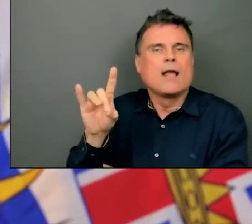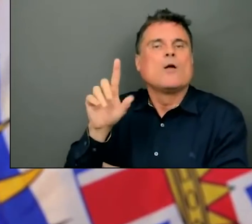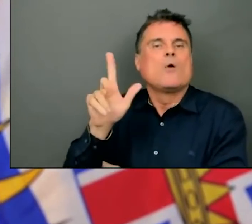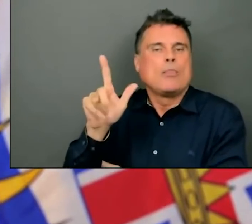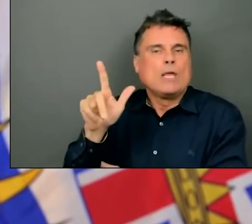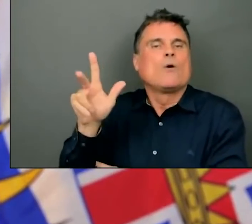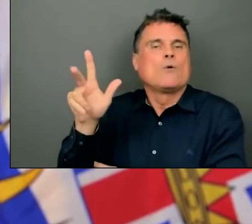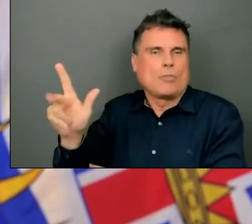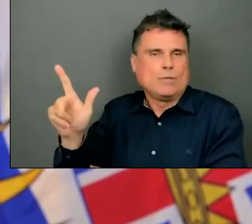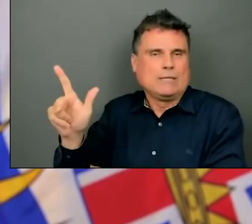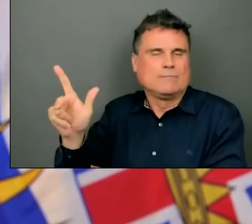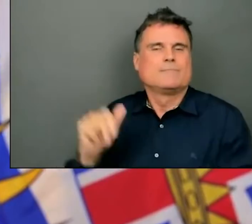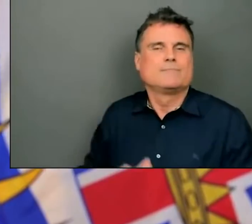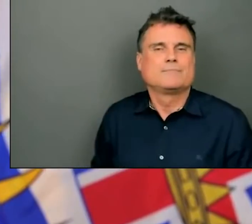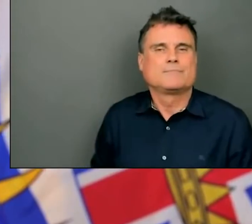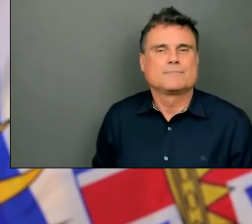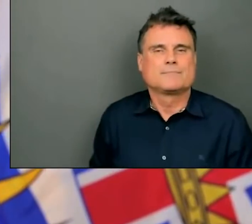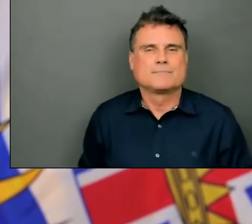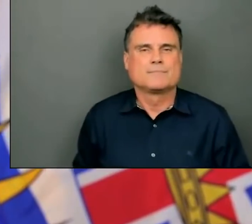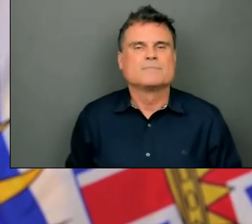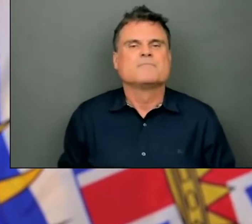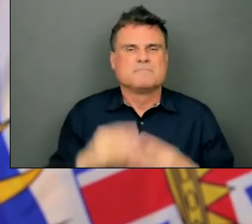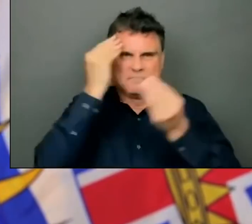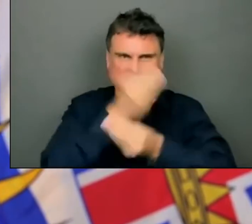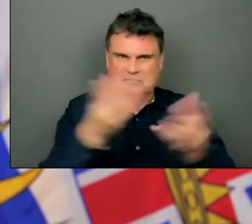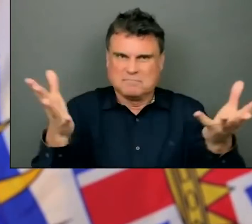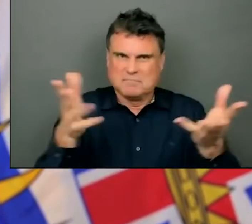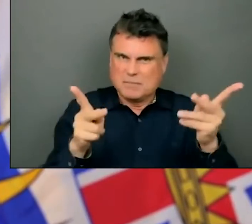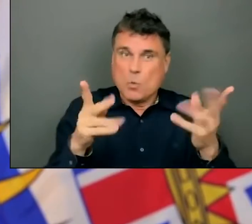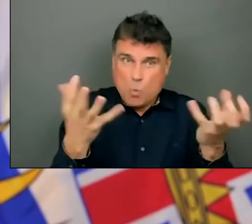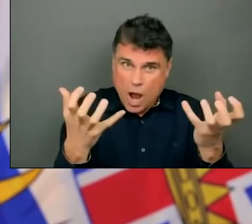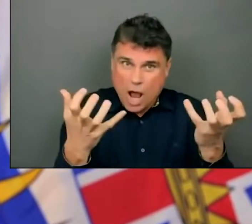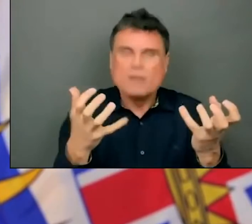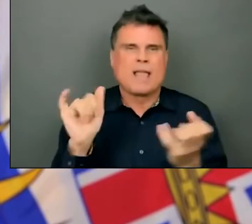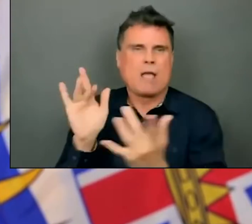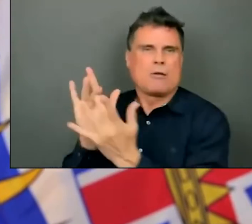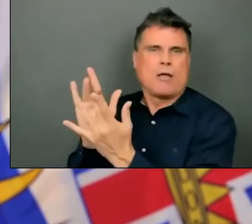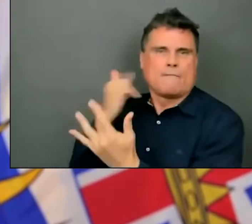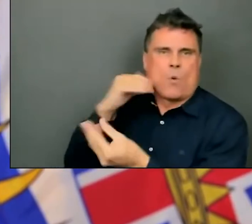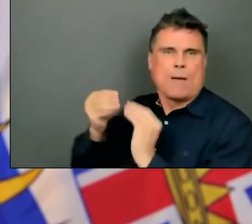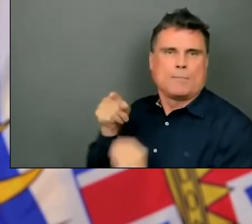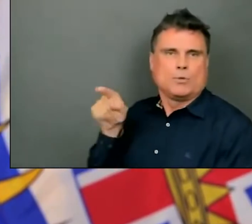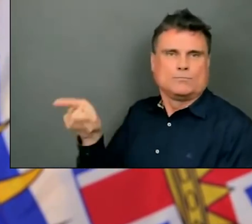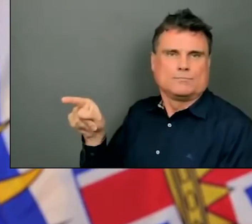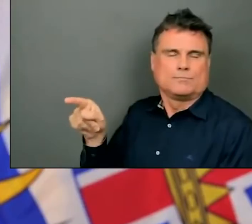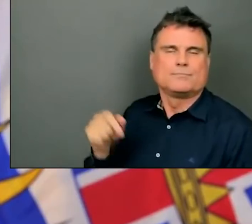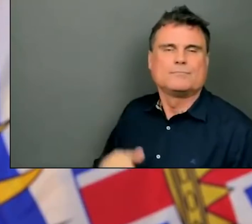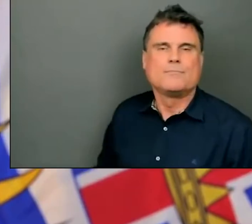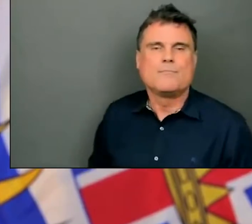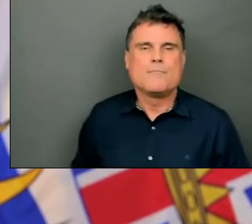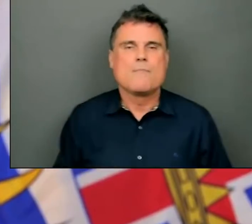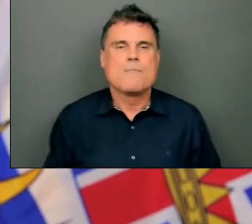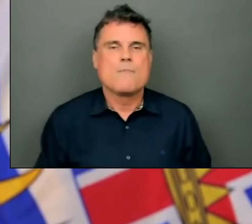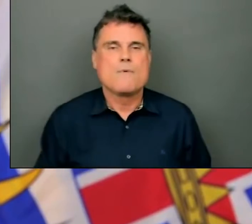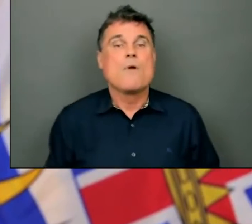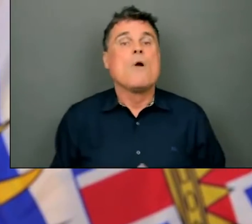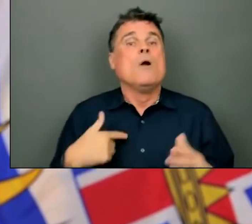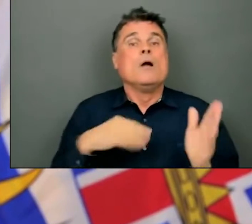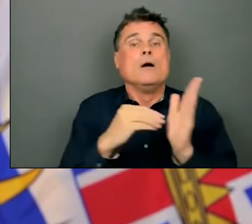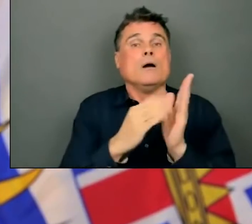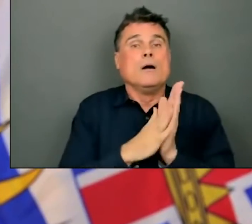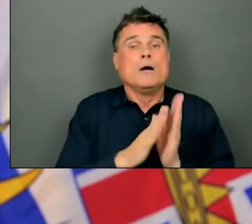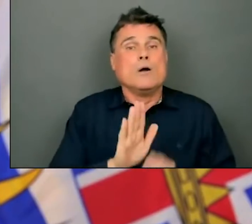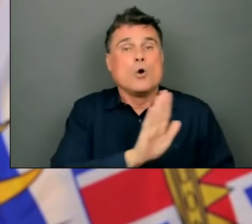1-833-838-2323, and tell the people that you're interested in getting the Novavax vaccine. What we'll do is make sure we have your contact information, and